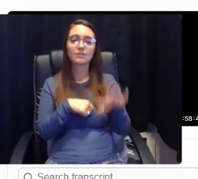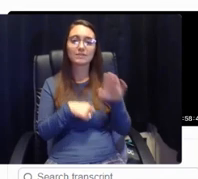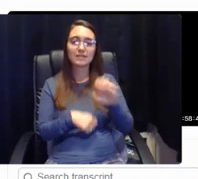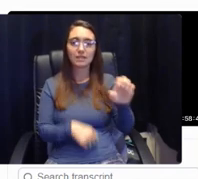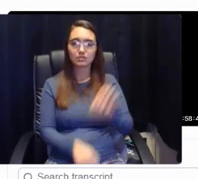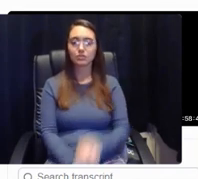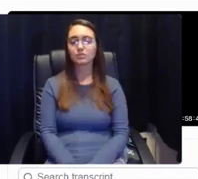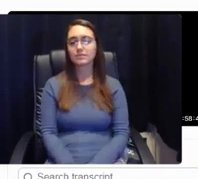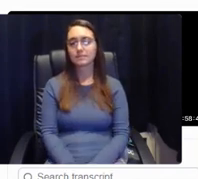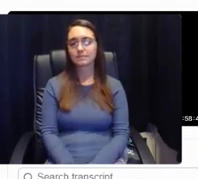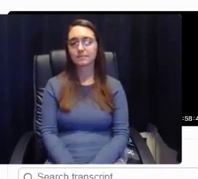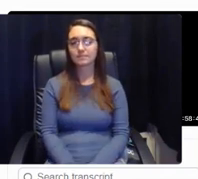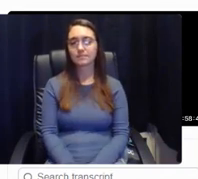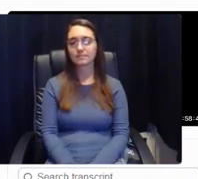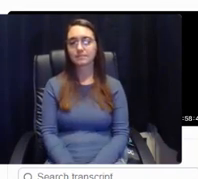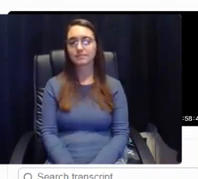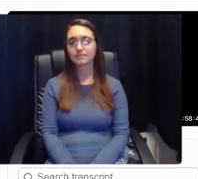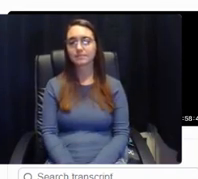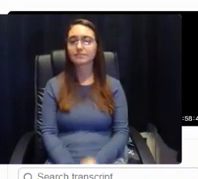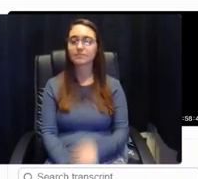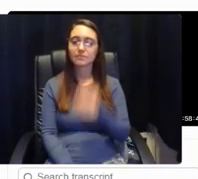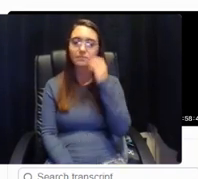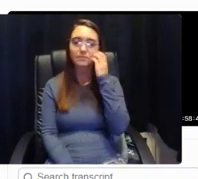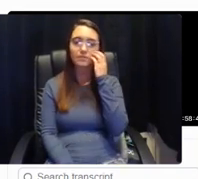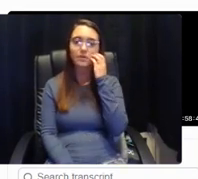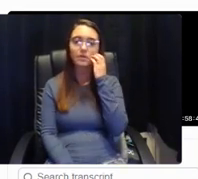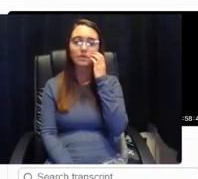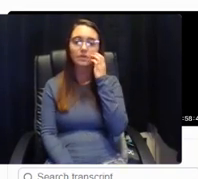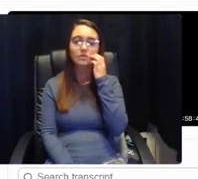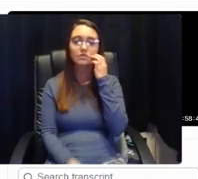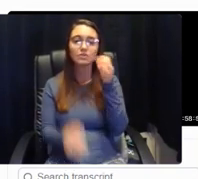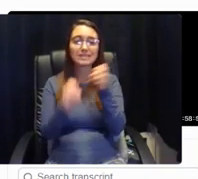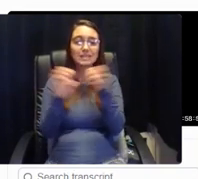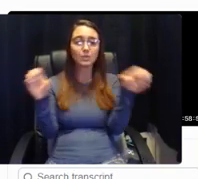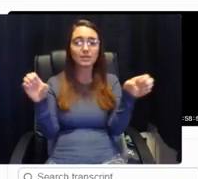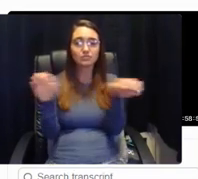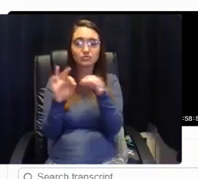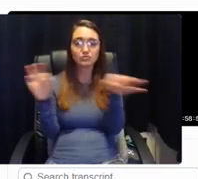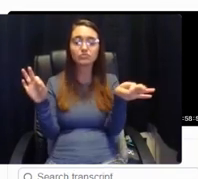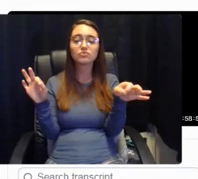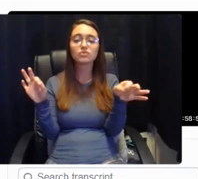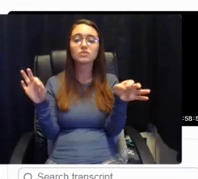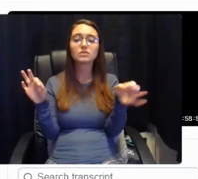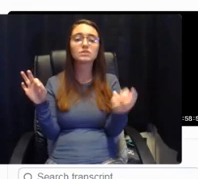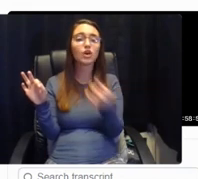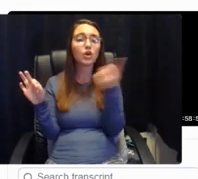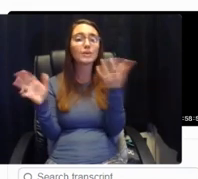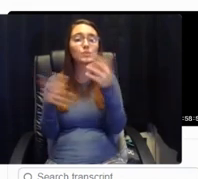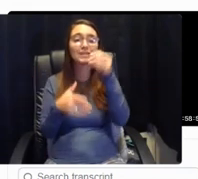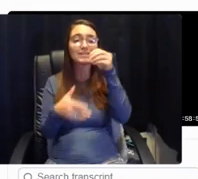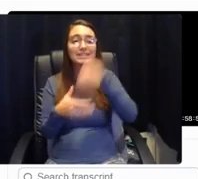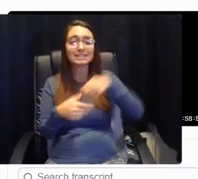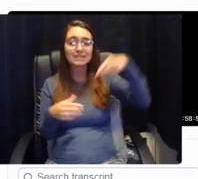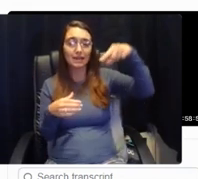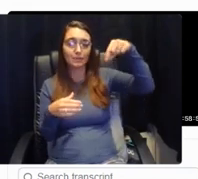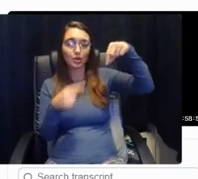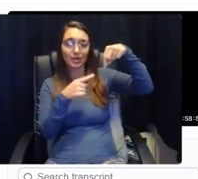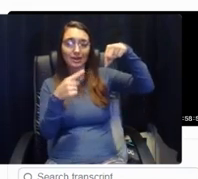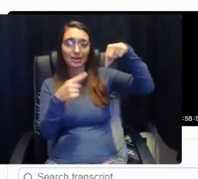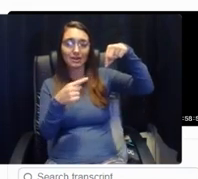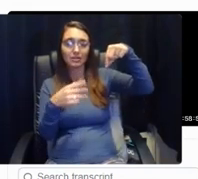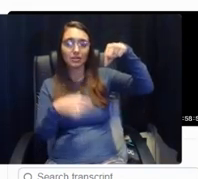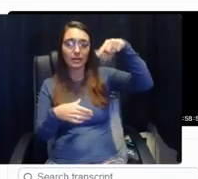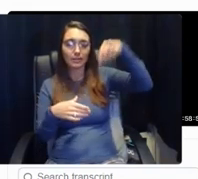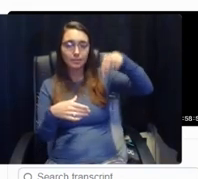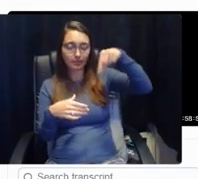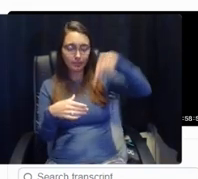electrodes. Okay. And the reaction is always what in the burette react with what in the